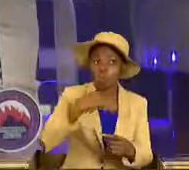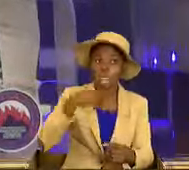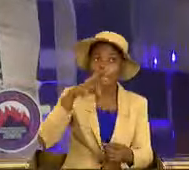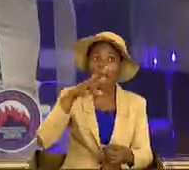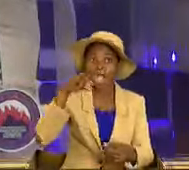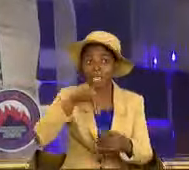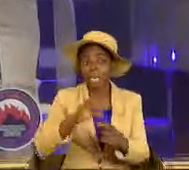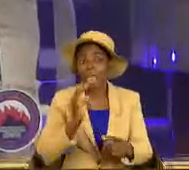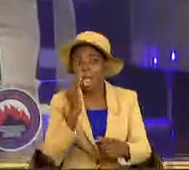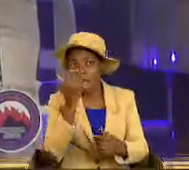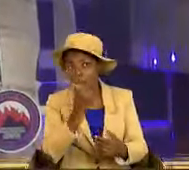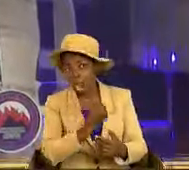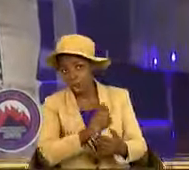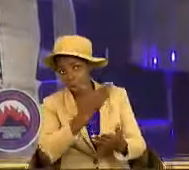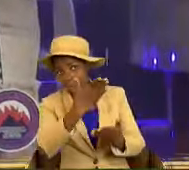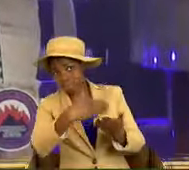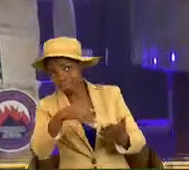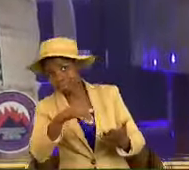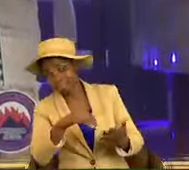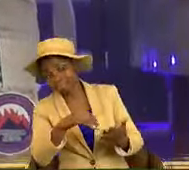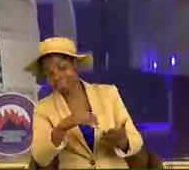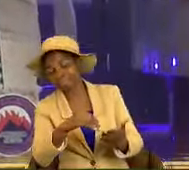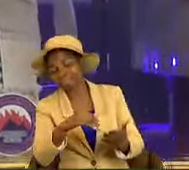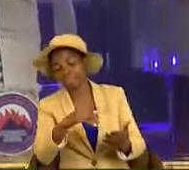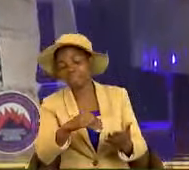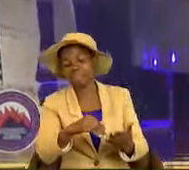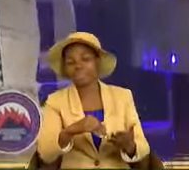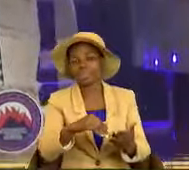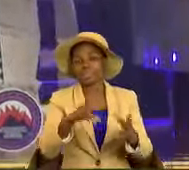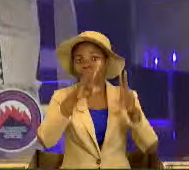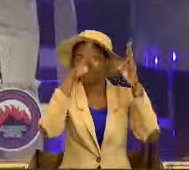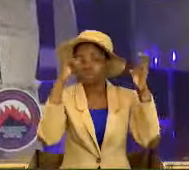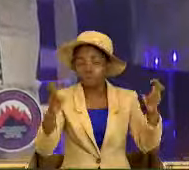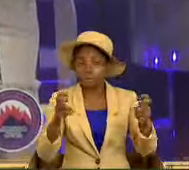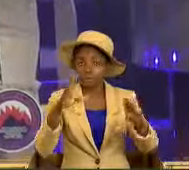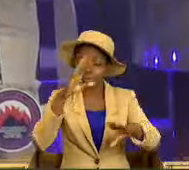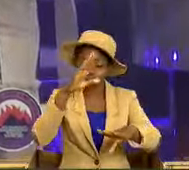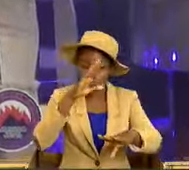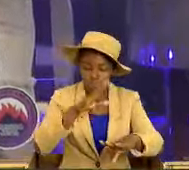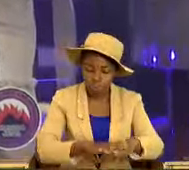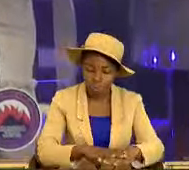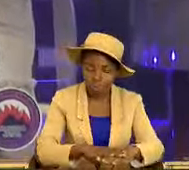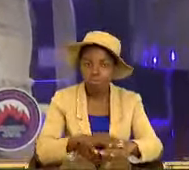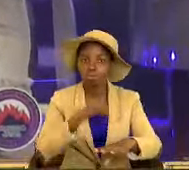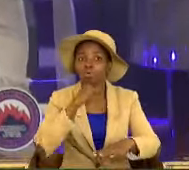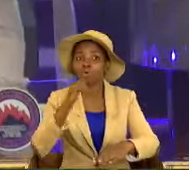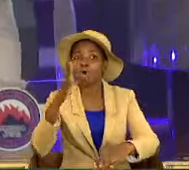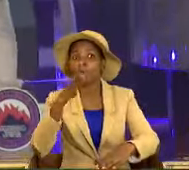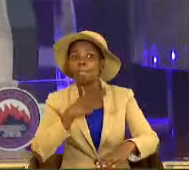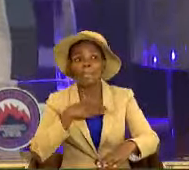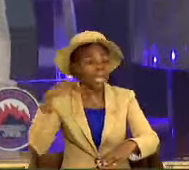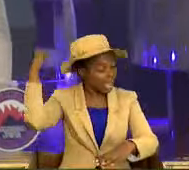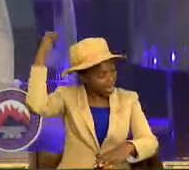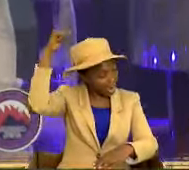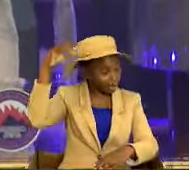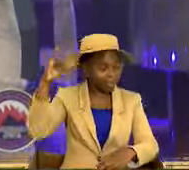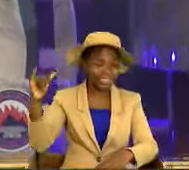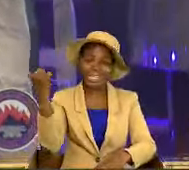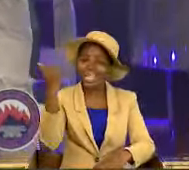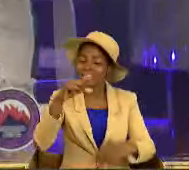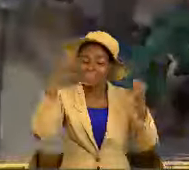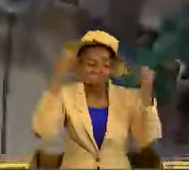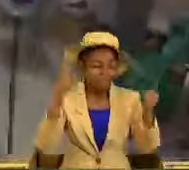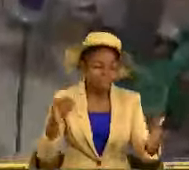section touch not my anointed any power that touches you shall die in the name of